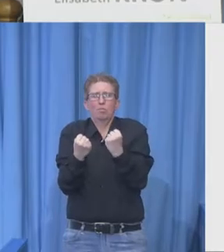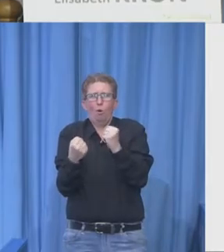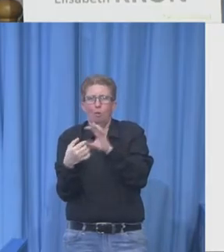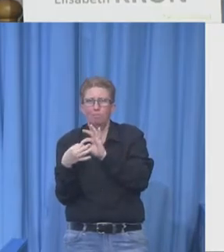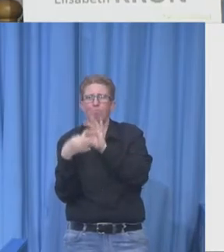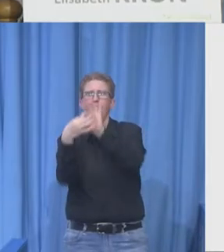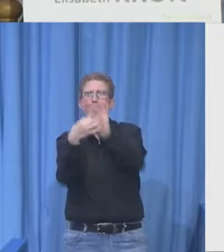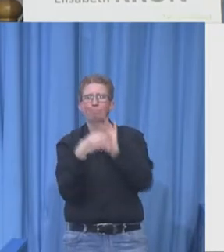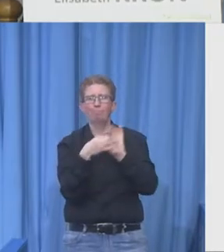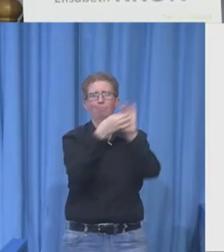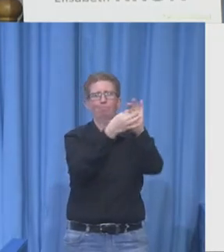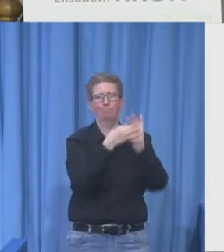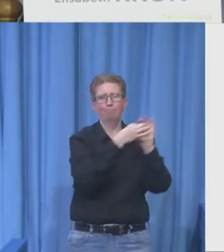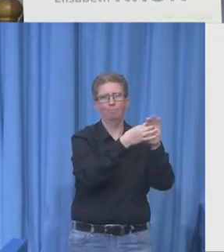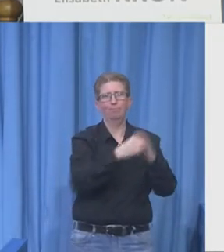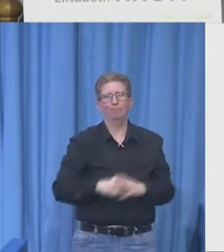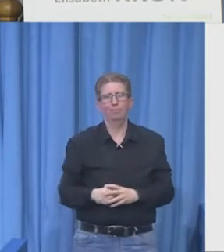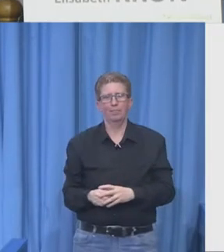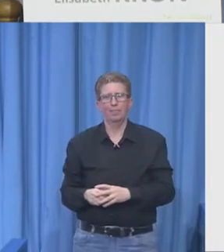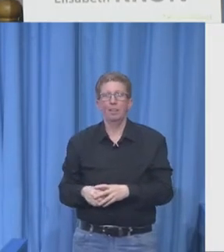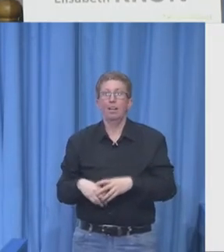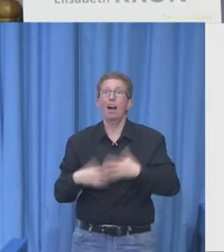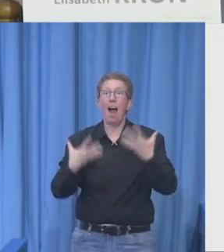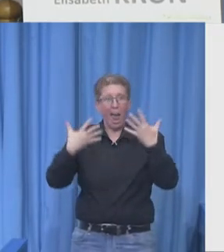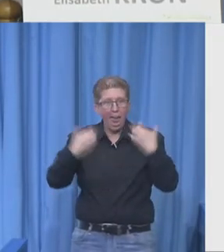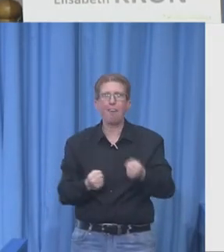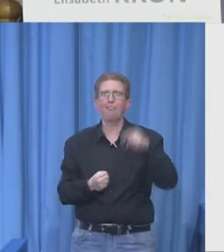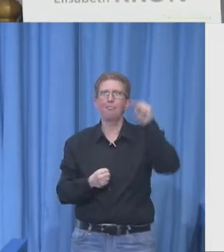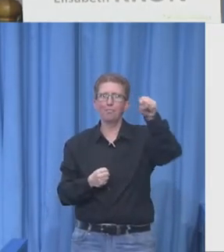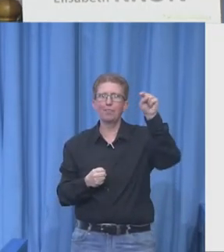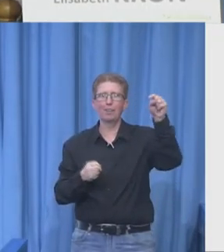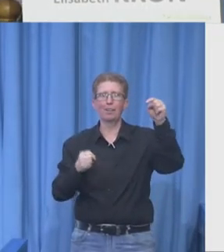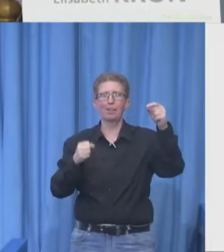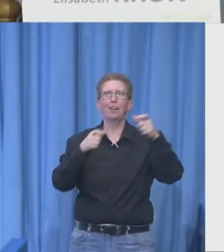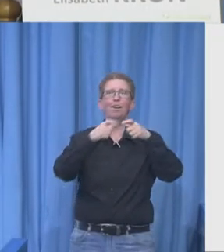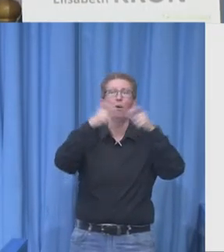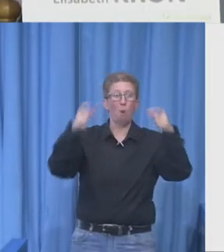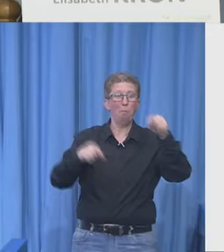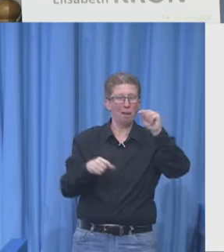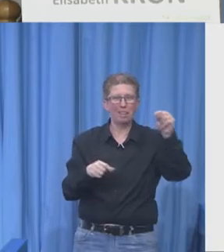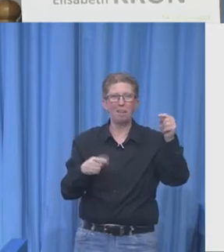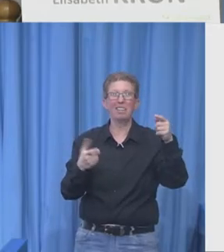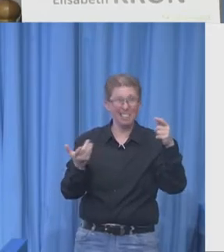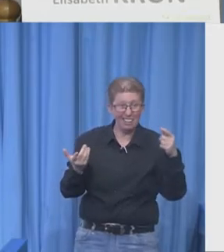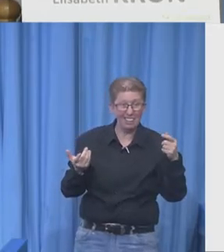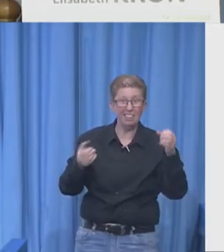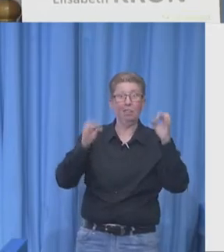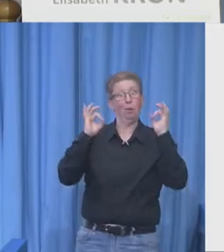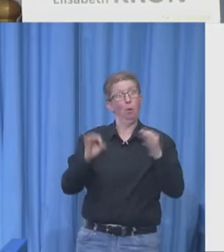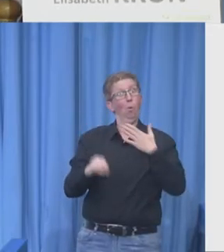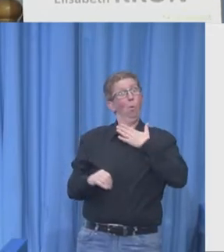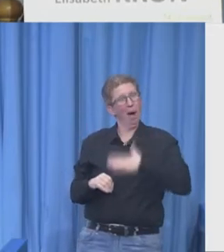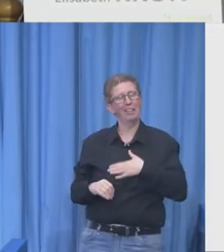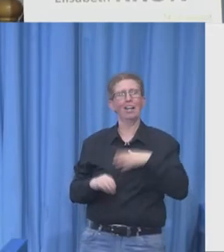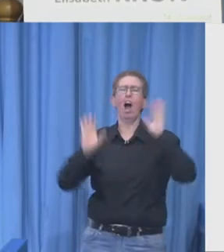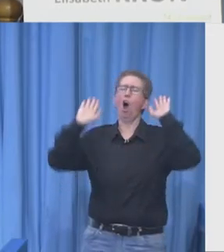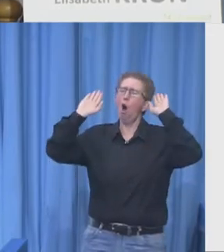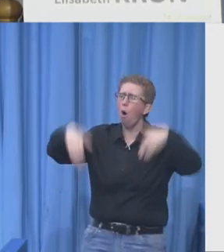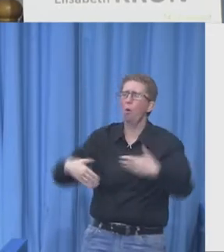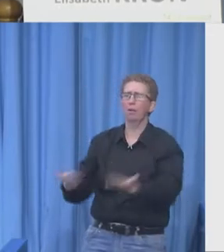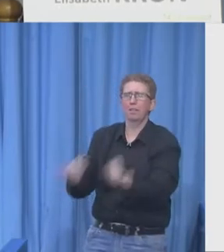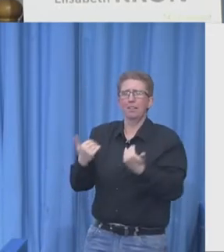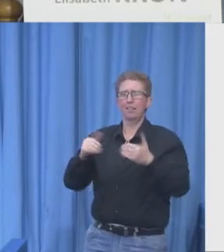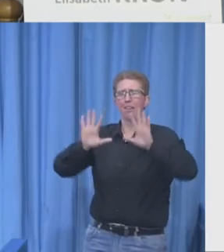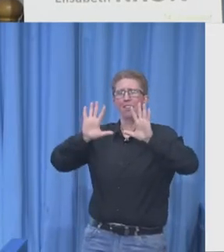time. So it's a very, very slowly process. It is hard work to build up the relationship with